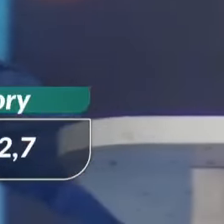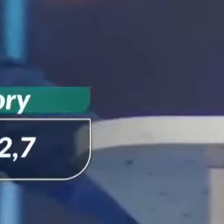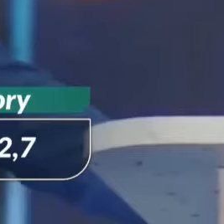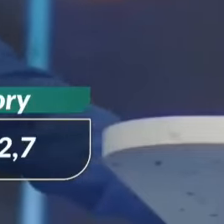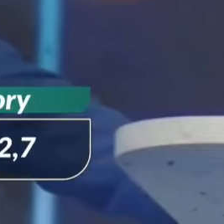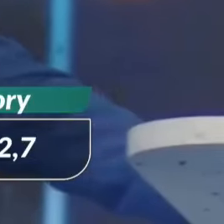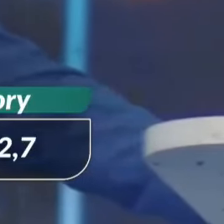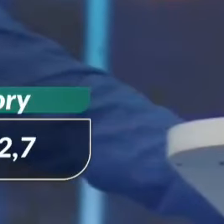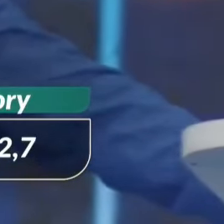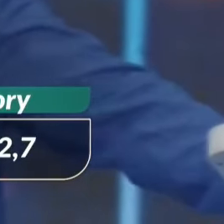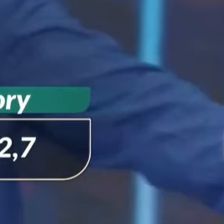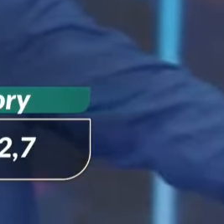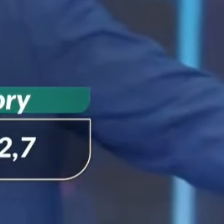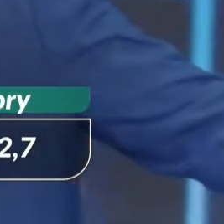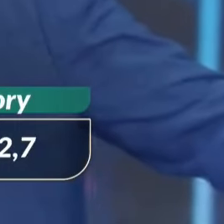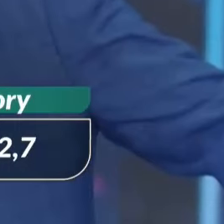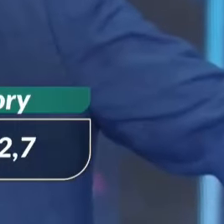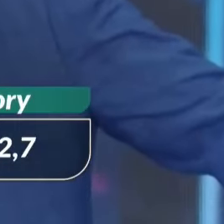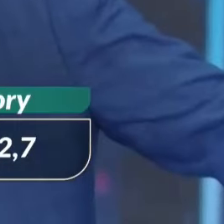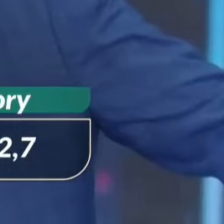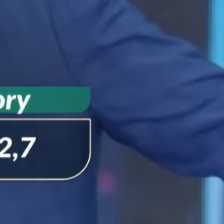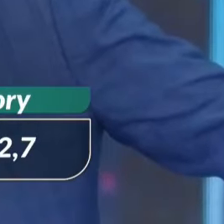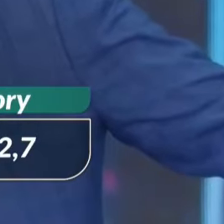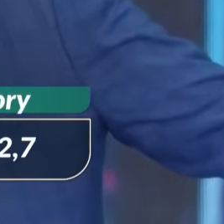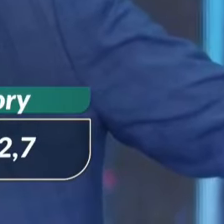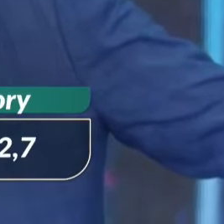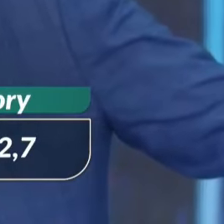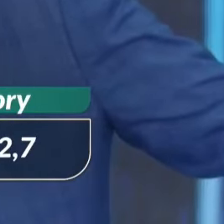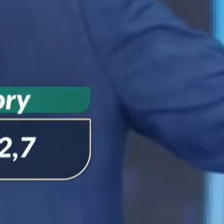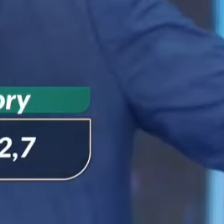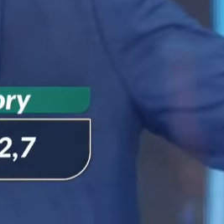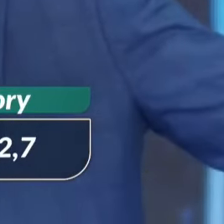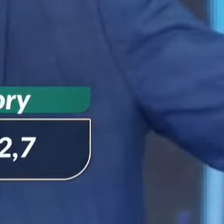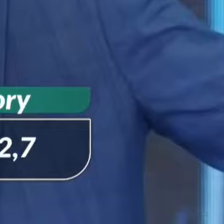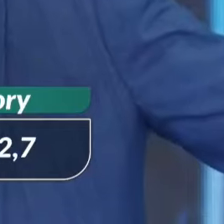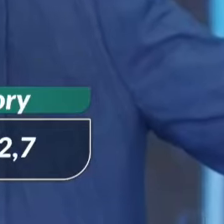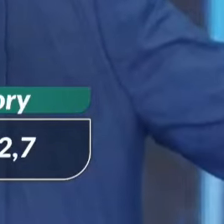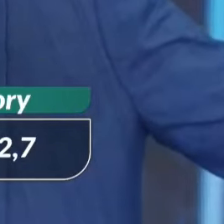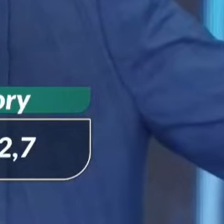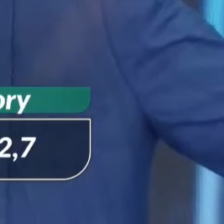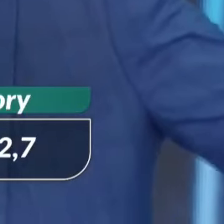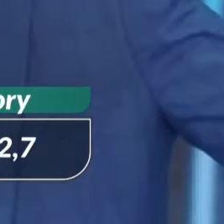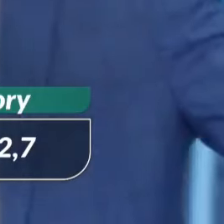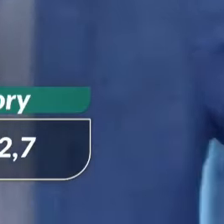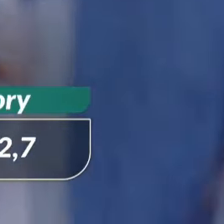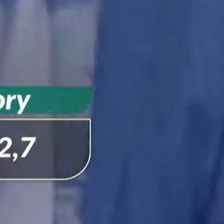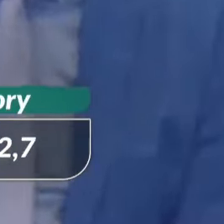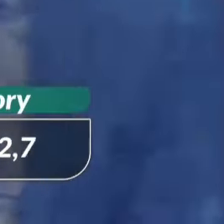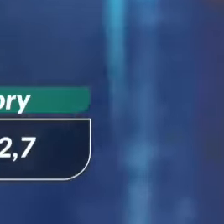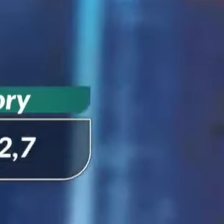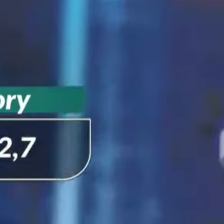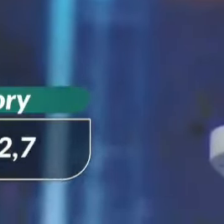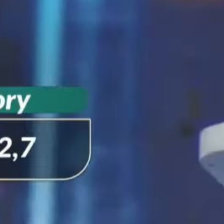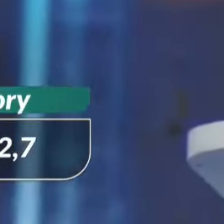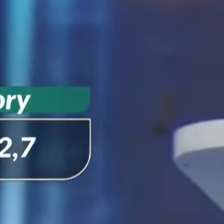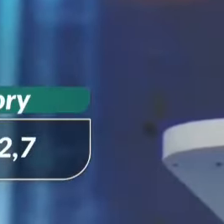of Barjona, flesh and blood God has not revealed this unto you, but my Father who is in heaven. And he said, upon